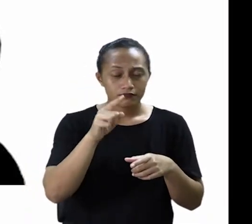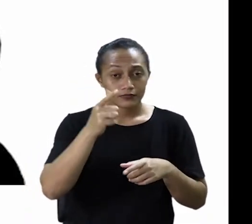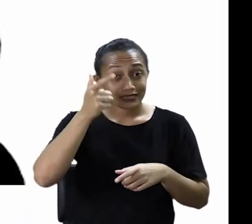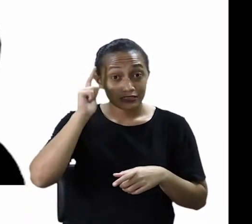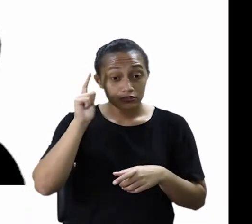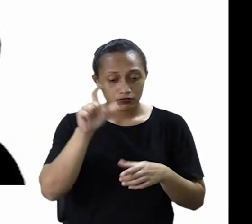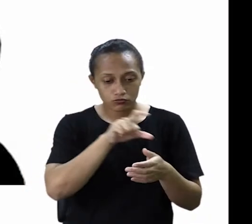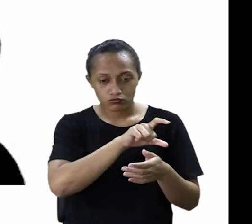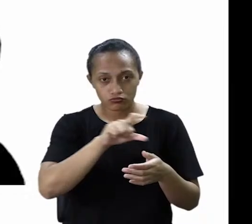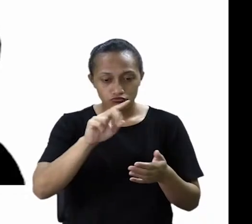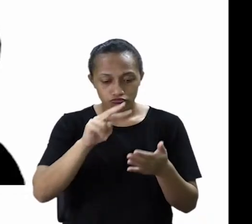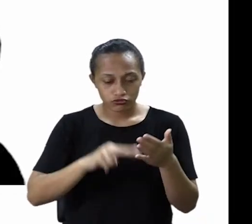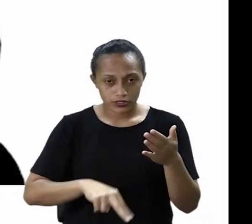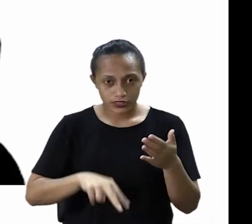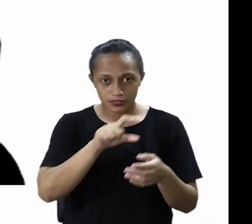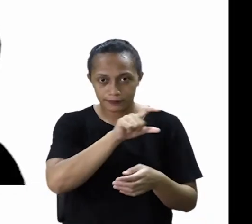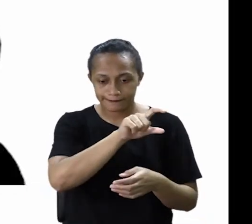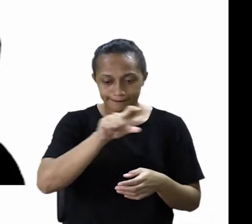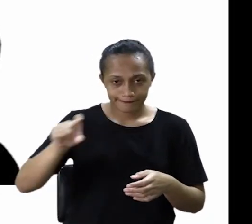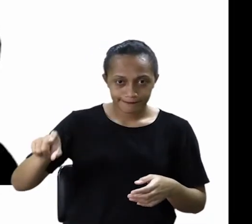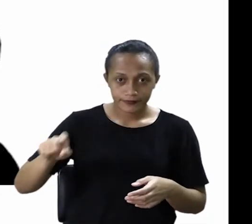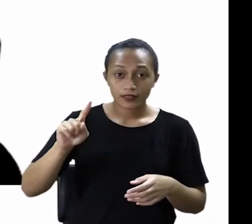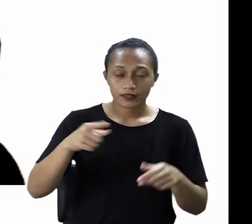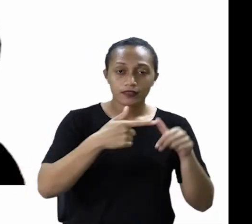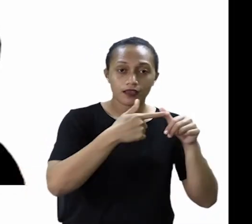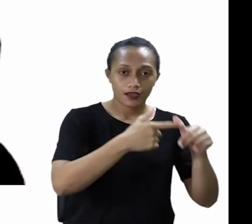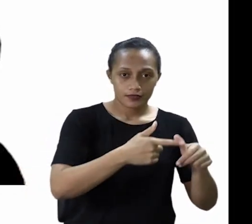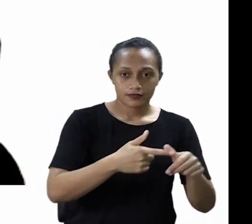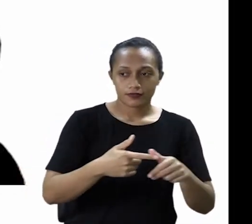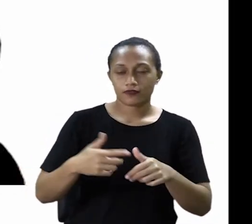our passage twice, then answer the